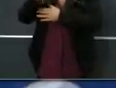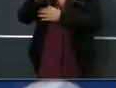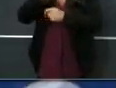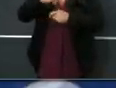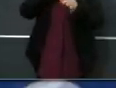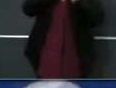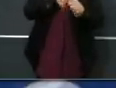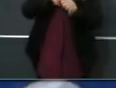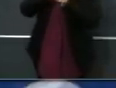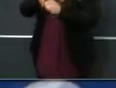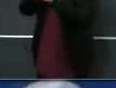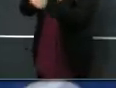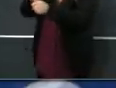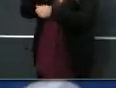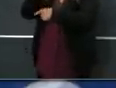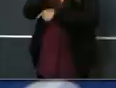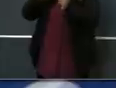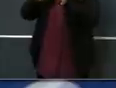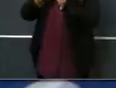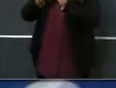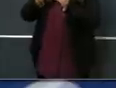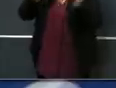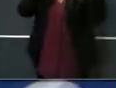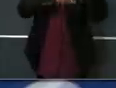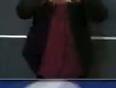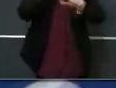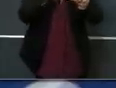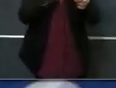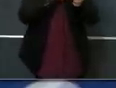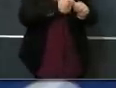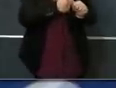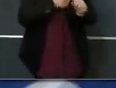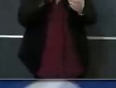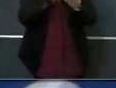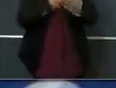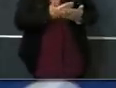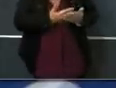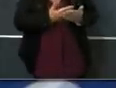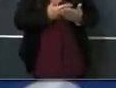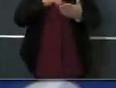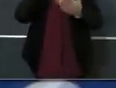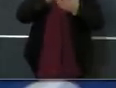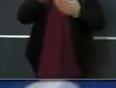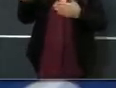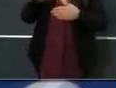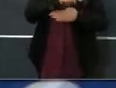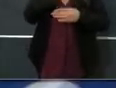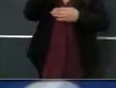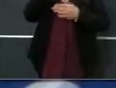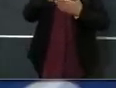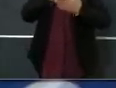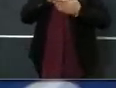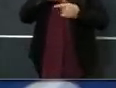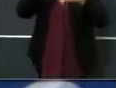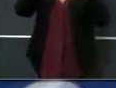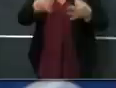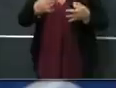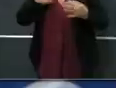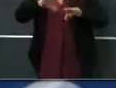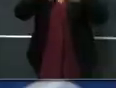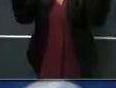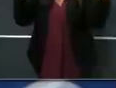determinants. Science, health will be the determination. But the reason last week we socialized, made